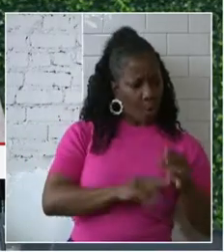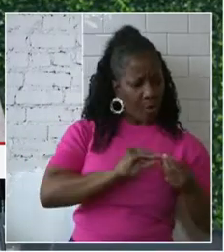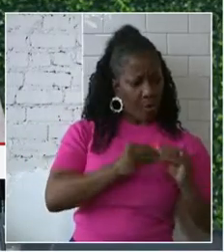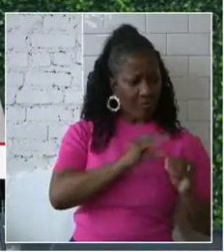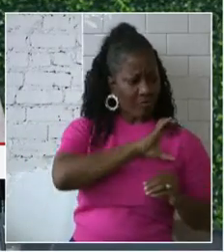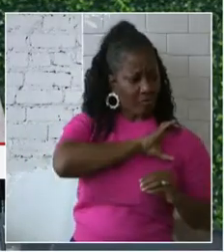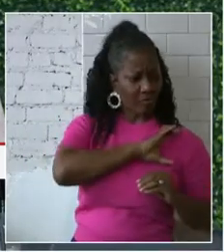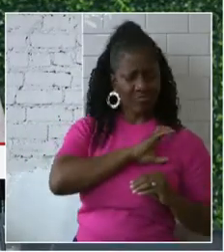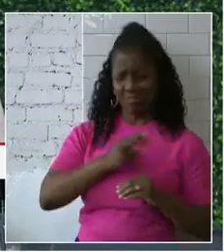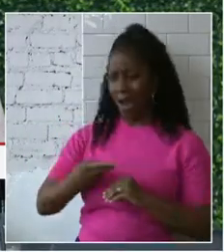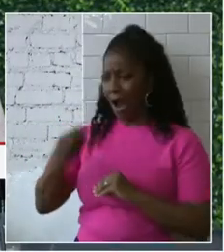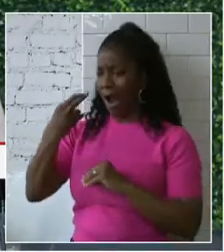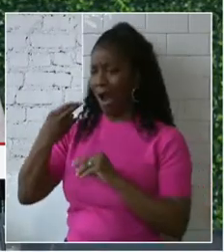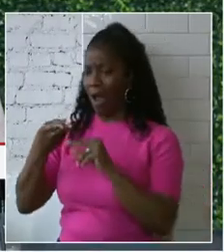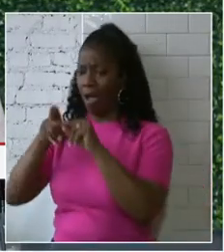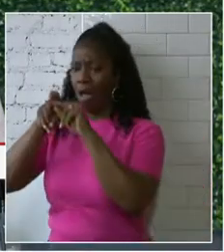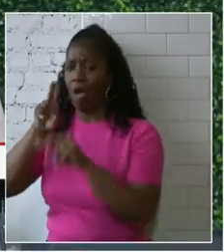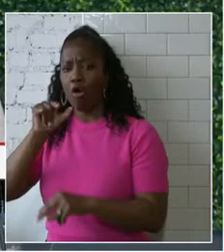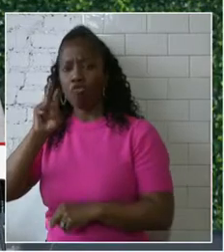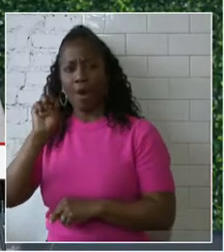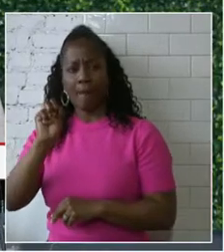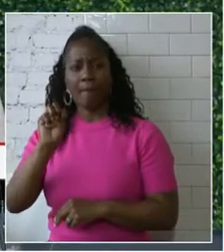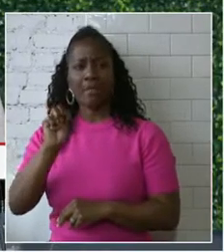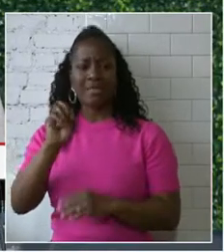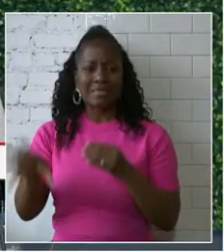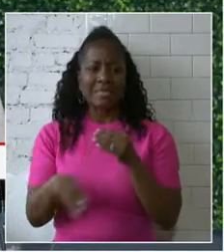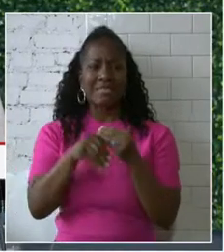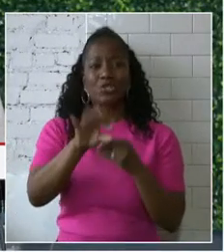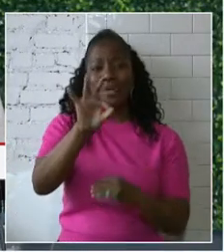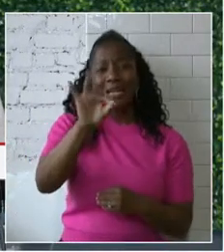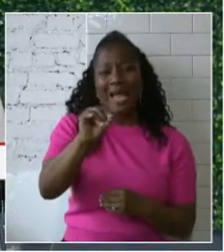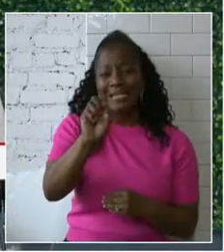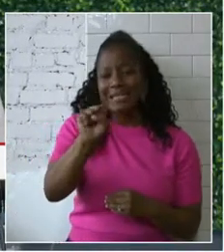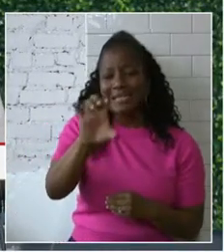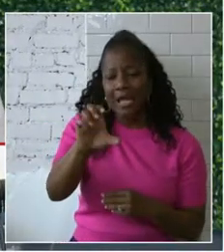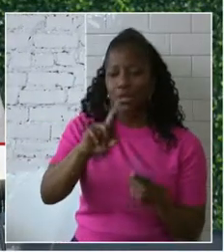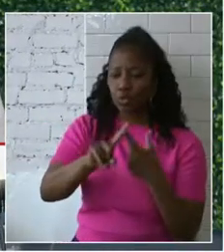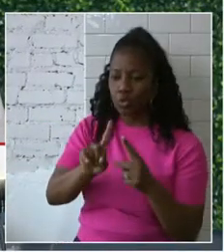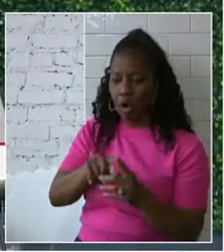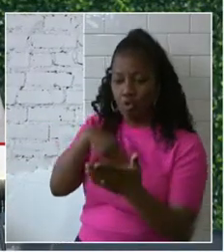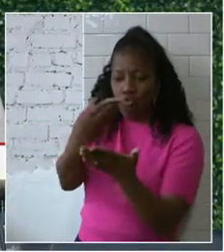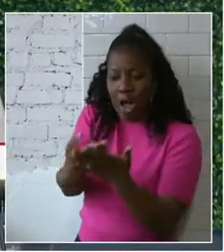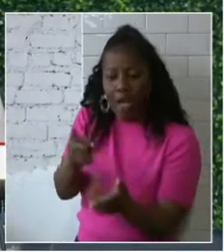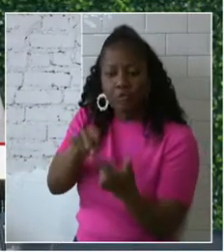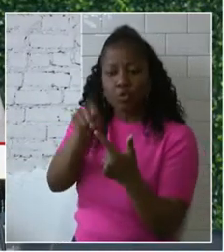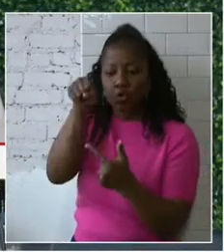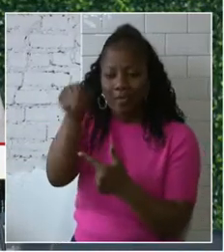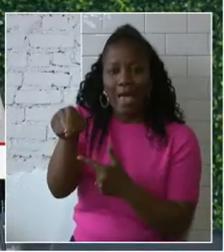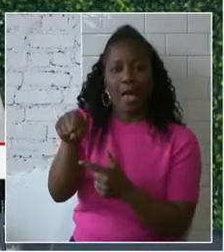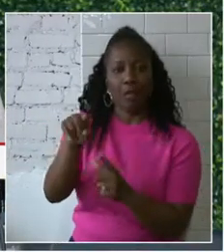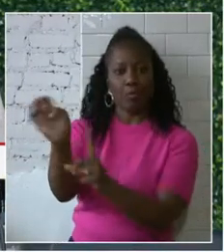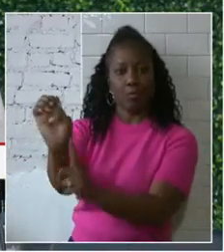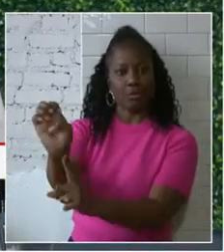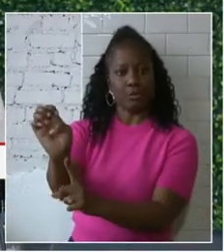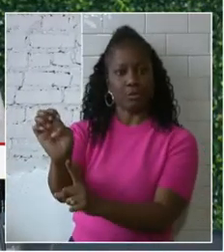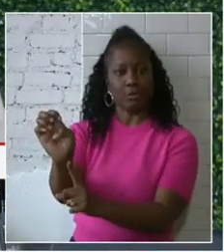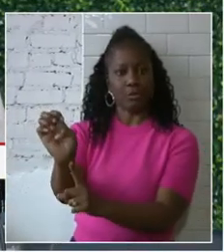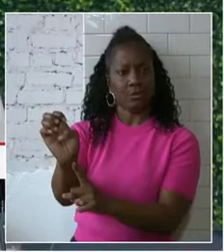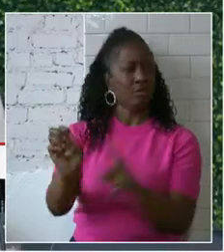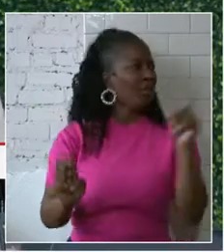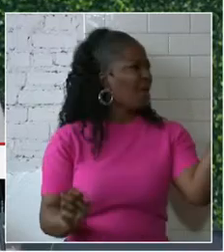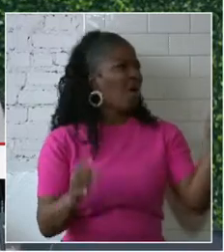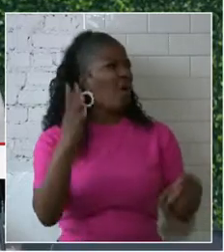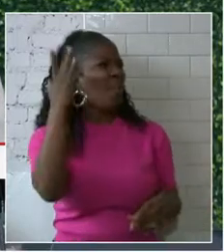crime, it's an additional 90 seconds just to get to an emergency, on top of the time it normally takes. But why is